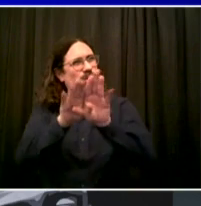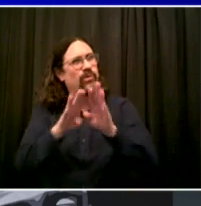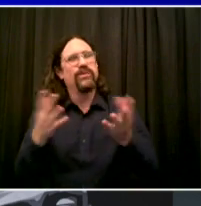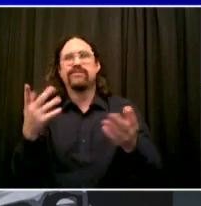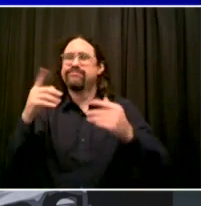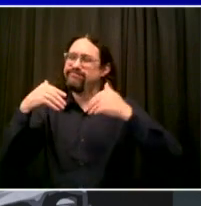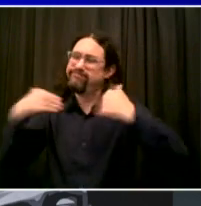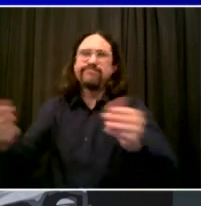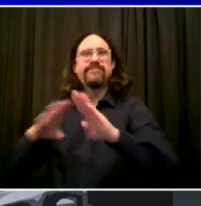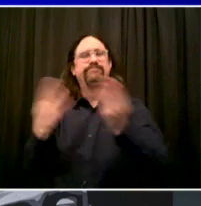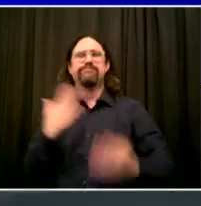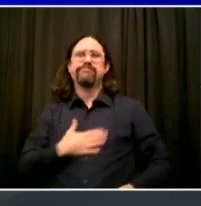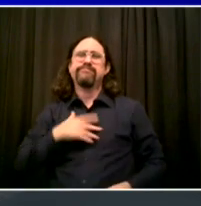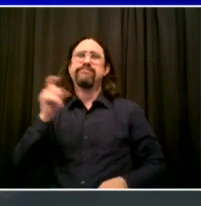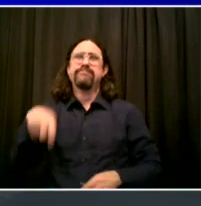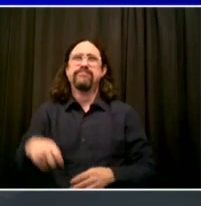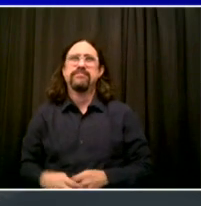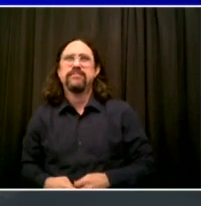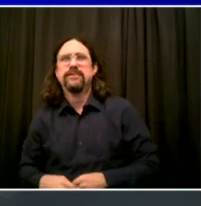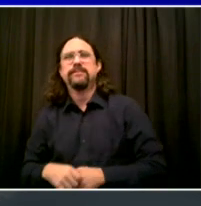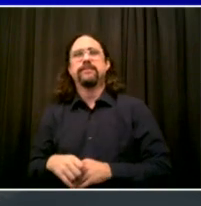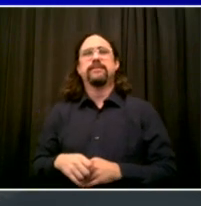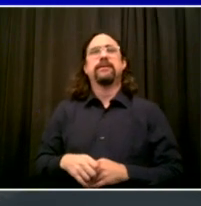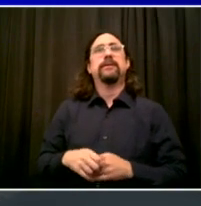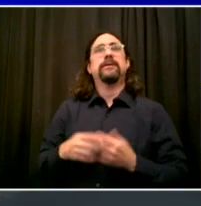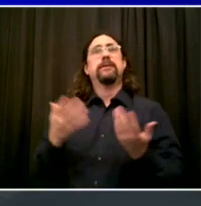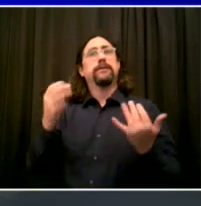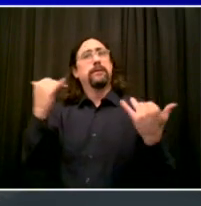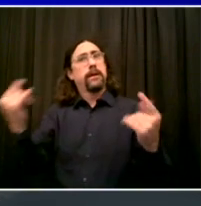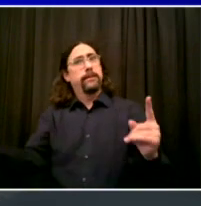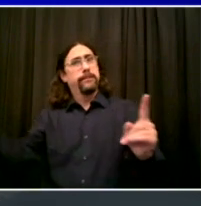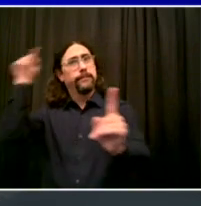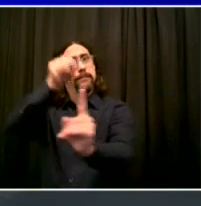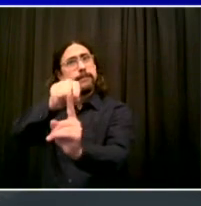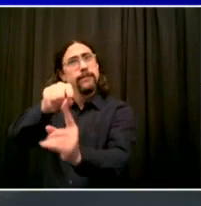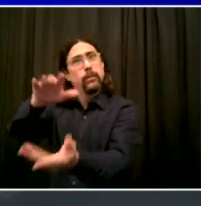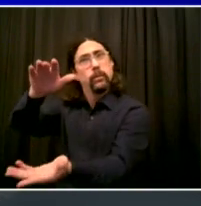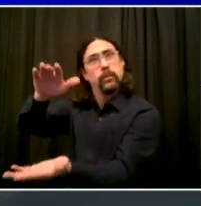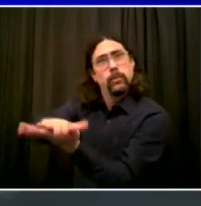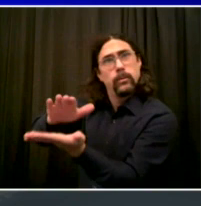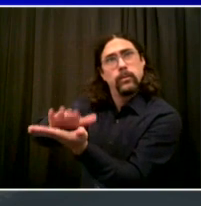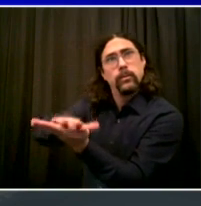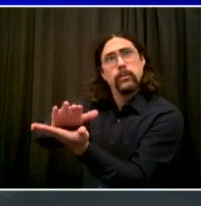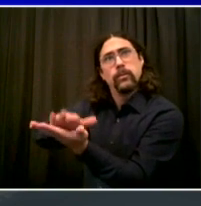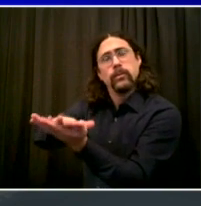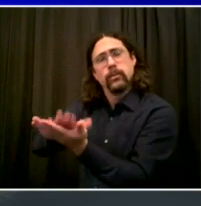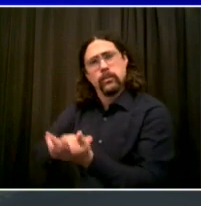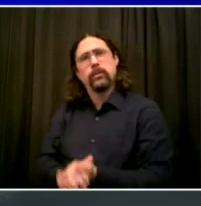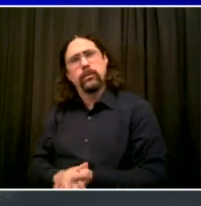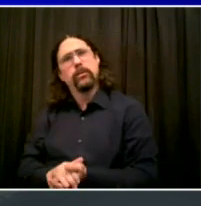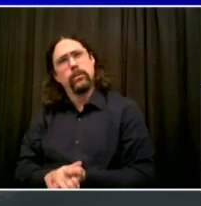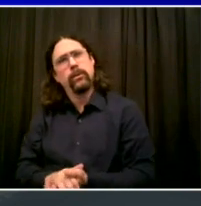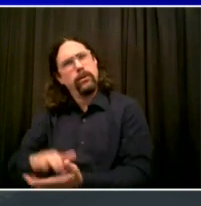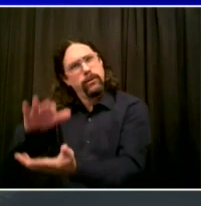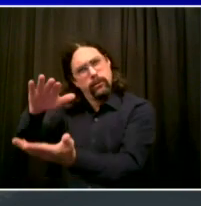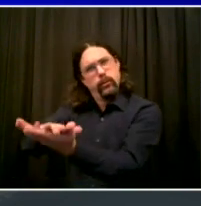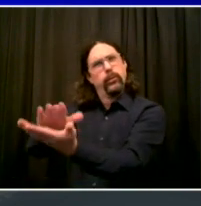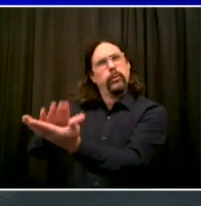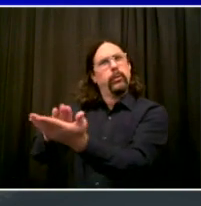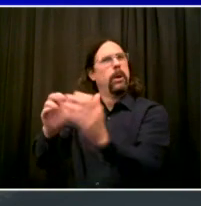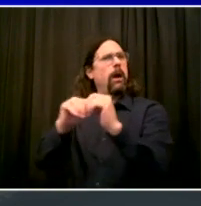children, our families, our parents. Look, we know, because we have one of the biggest surveys that's ever been conducted in the